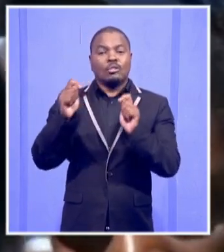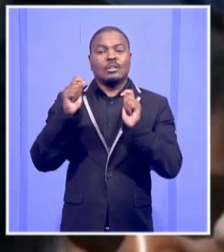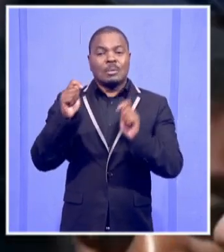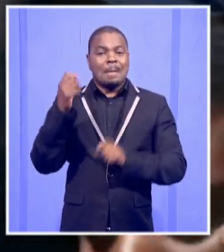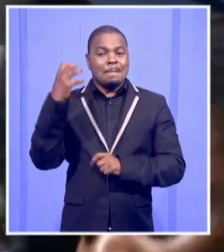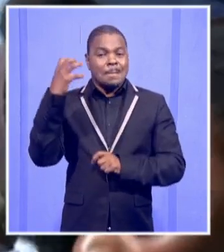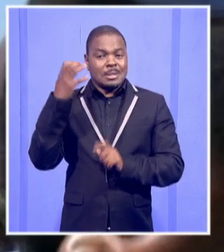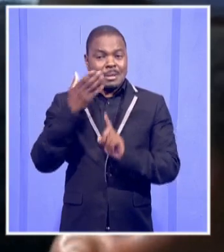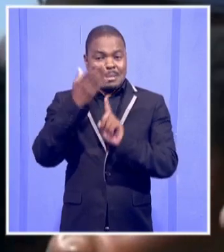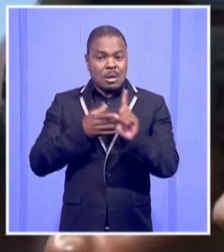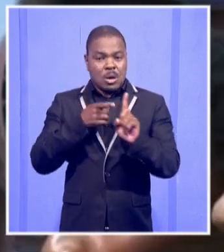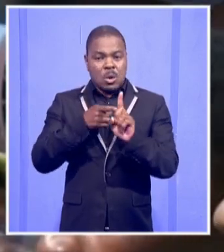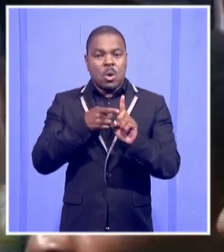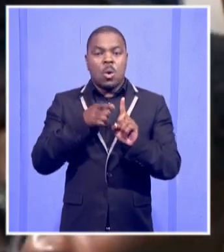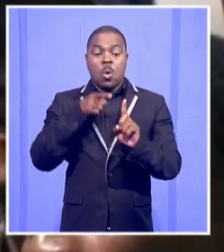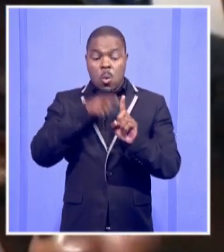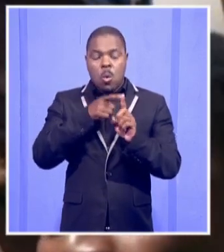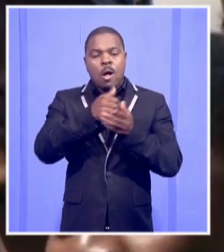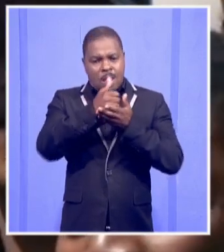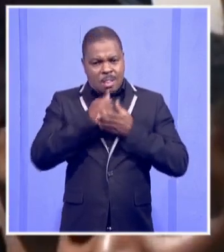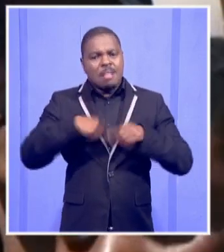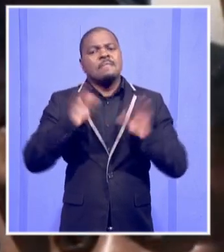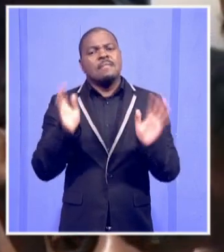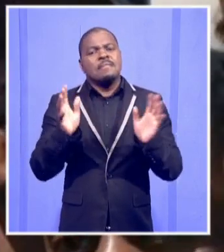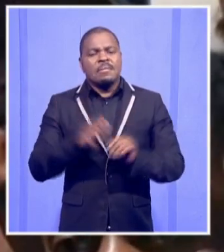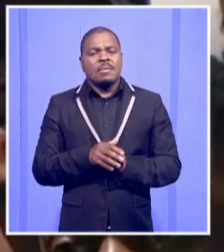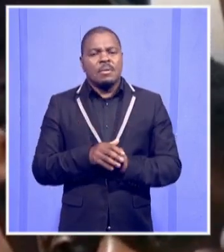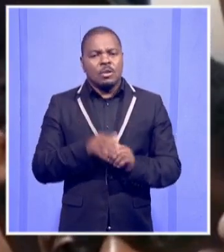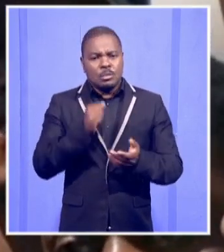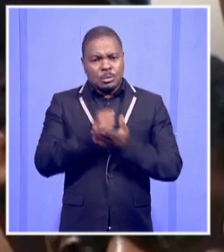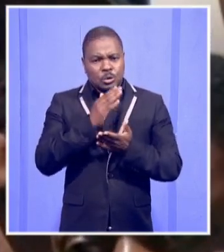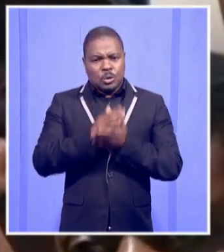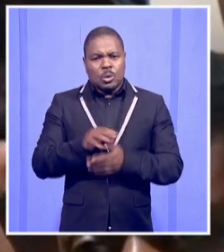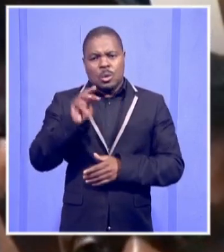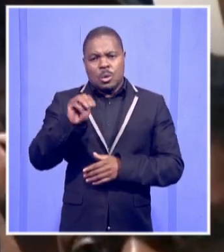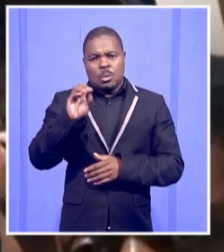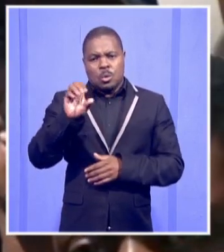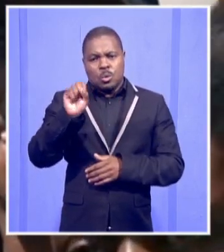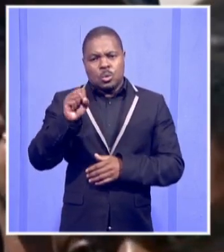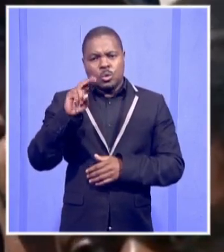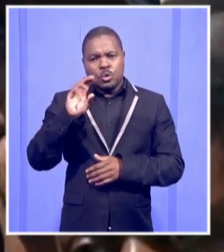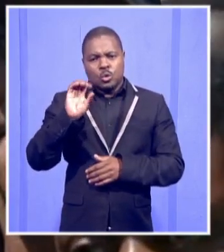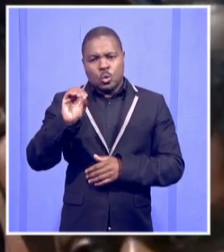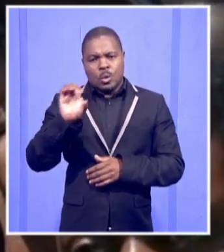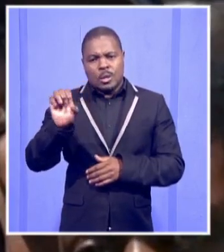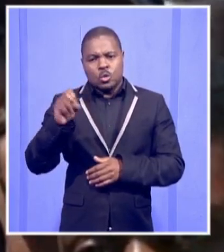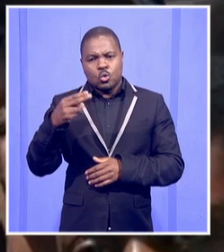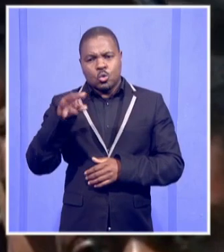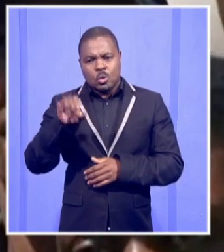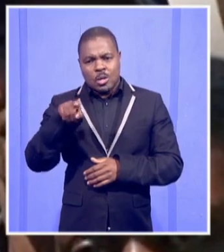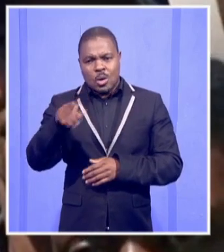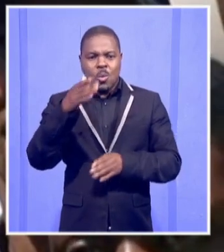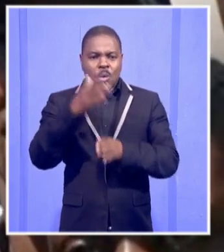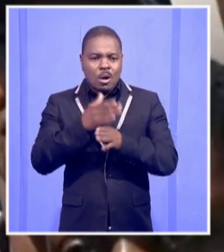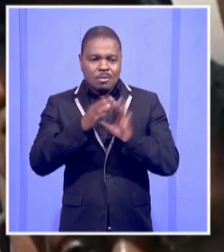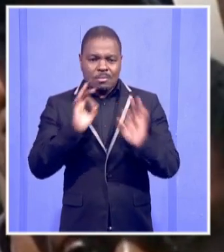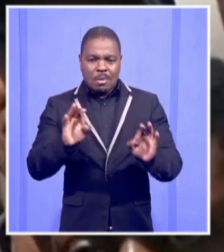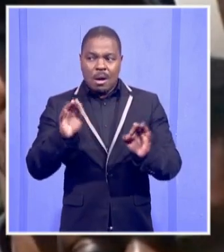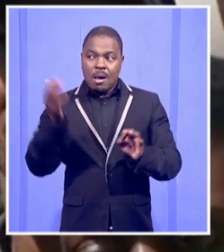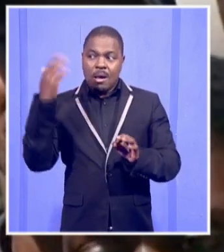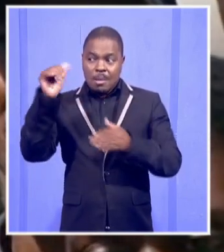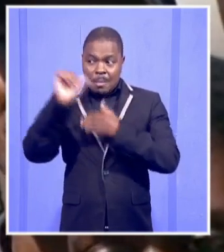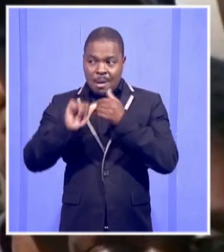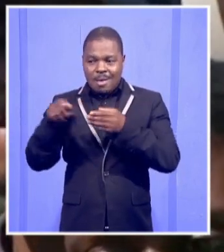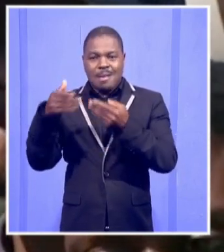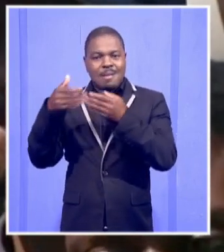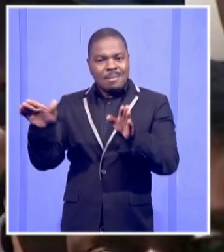of the people who assisted us to make sure that we get Mushweshwe working. Last month, Mushweshwe was open to public. Now, we would want